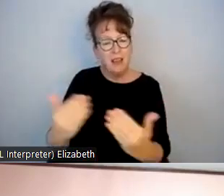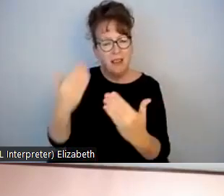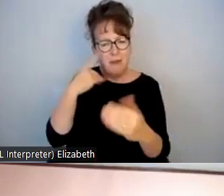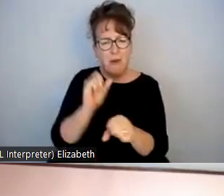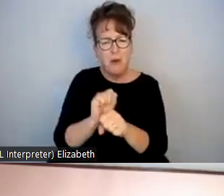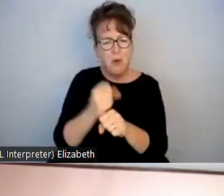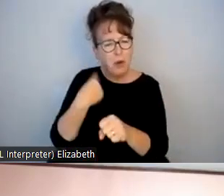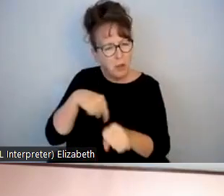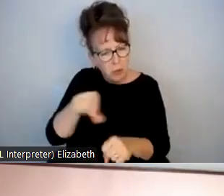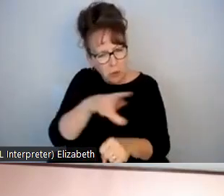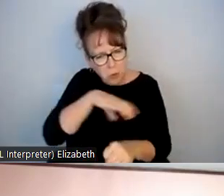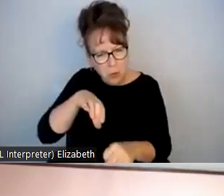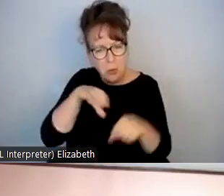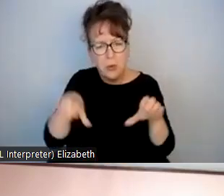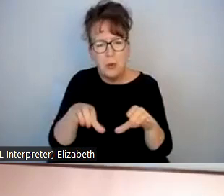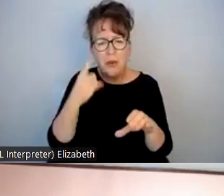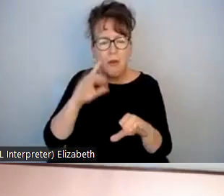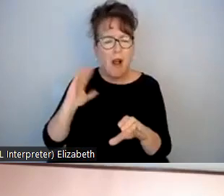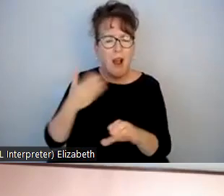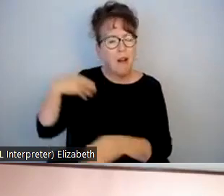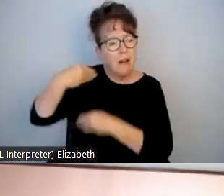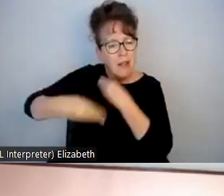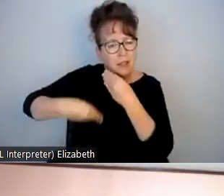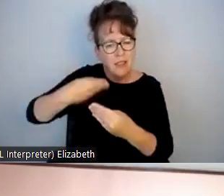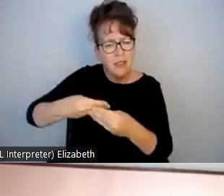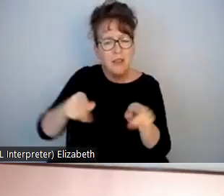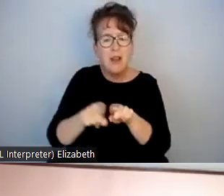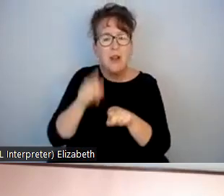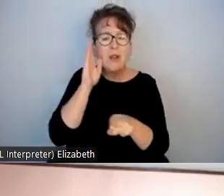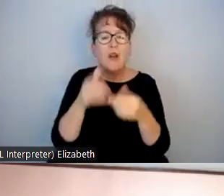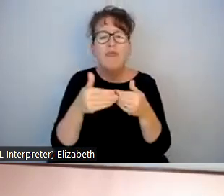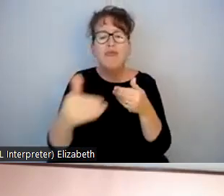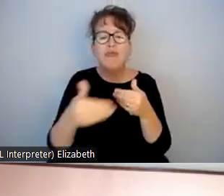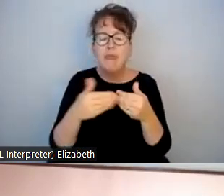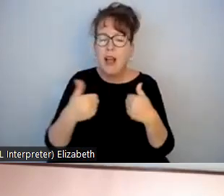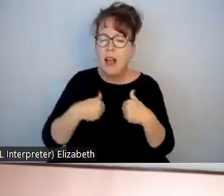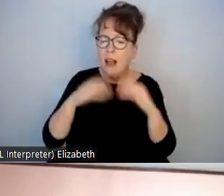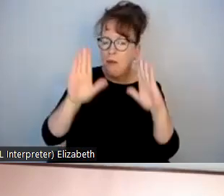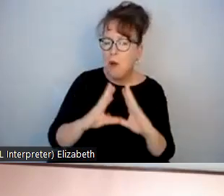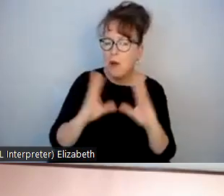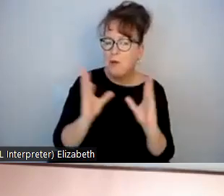of our ancestors and future generations. I hope you have a great meeting. Katabatash.